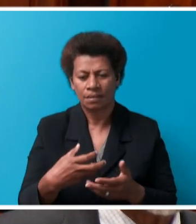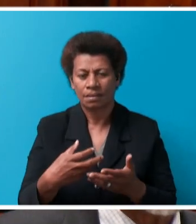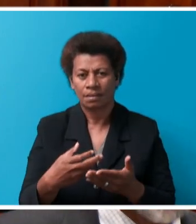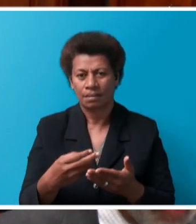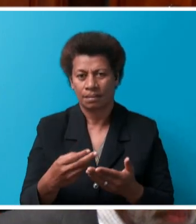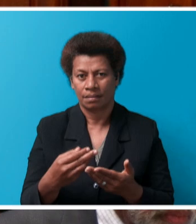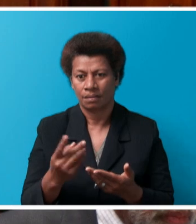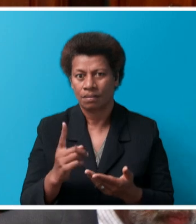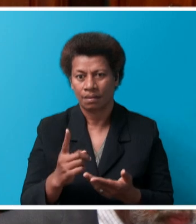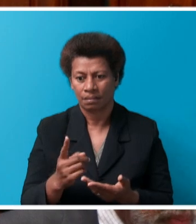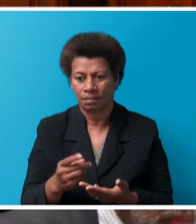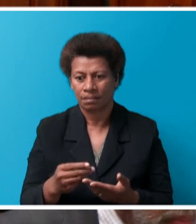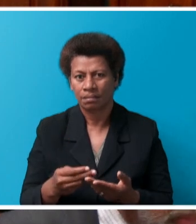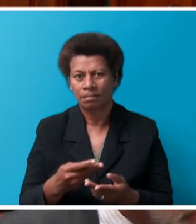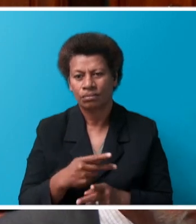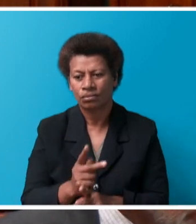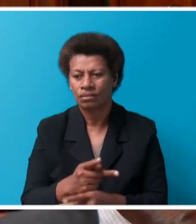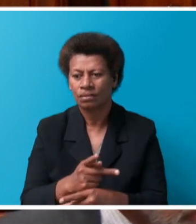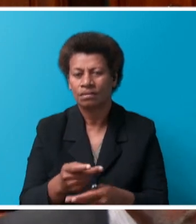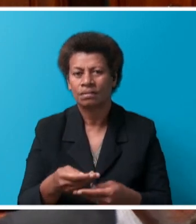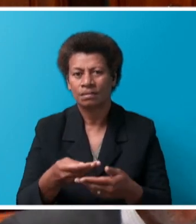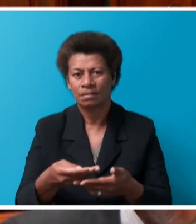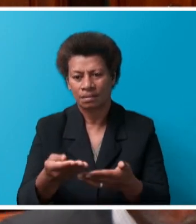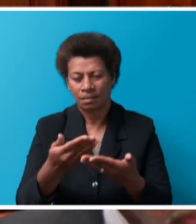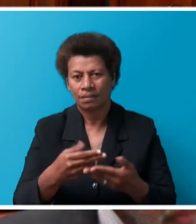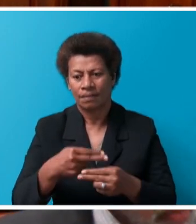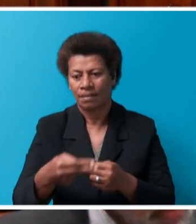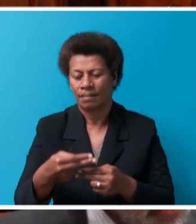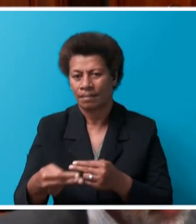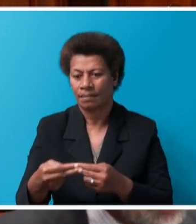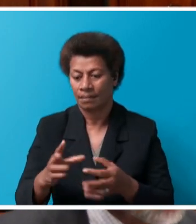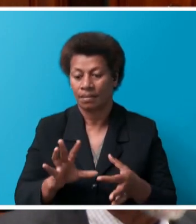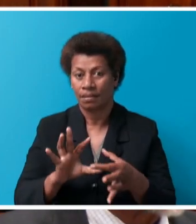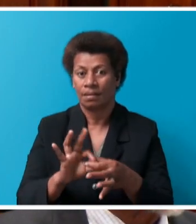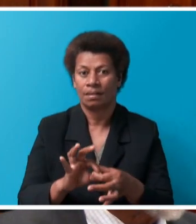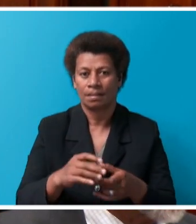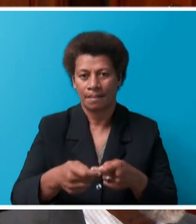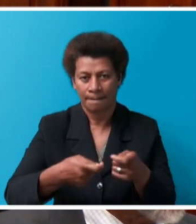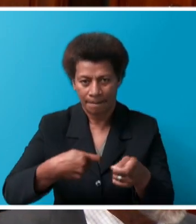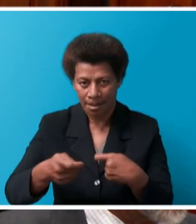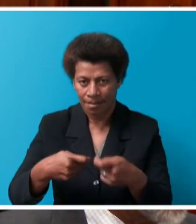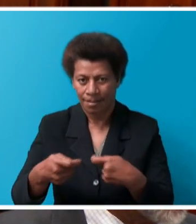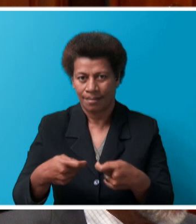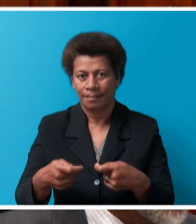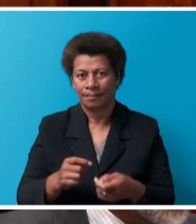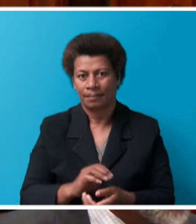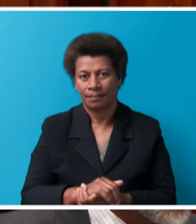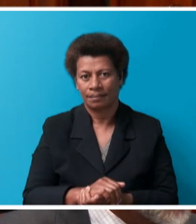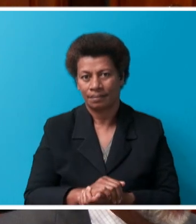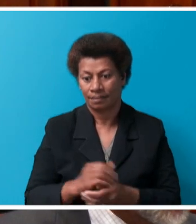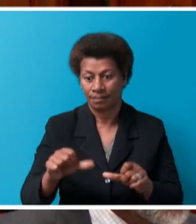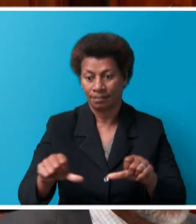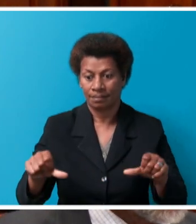But production alone is not enough. We must connect them to markets. The Agricultural